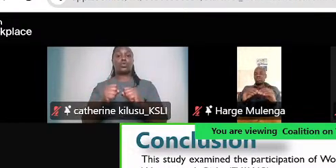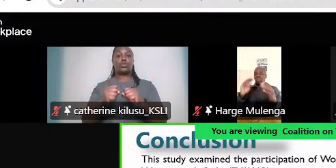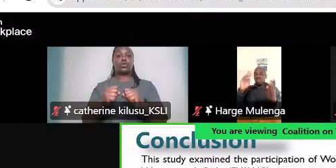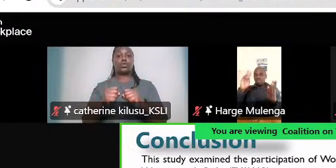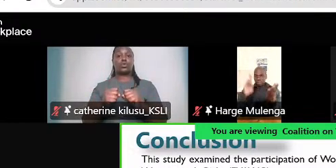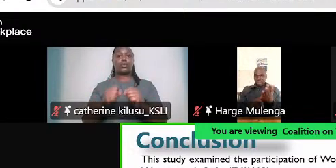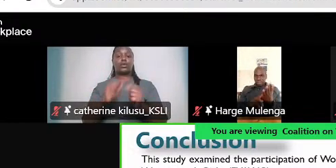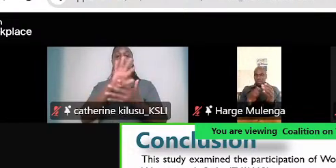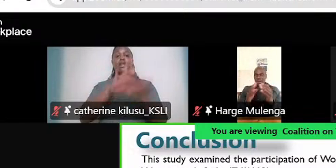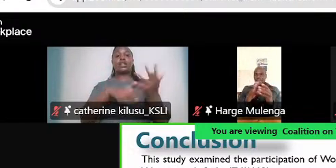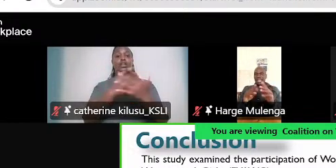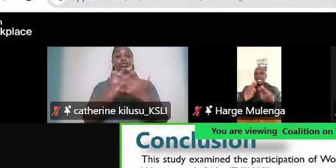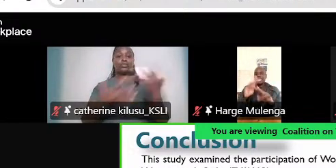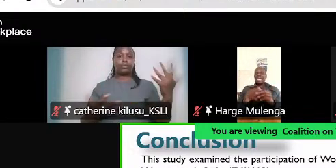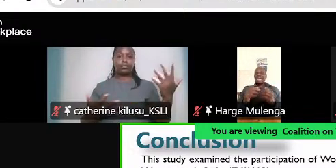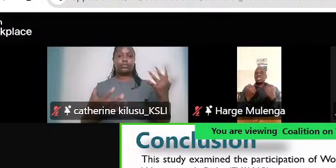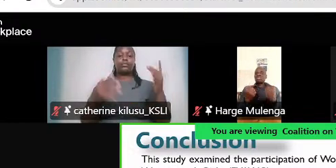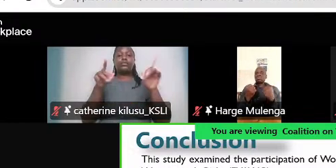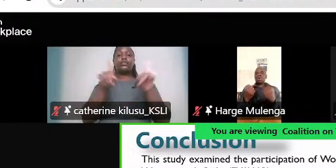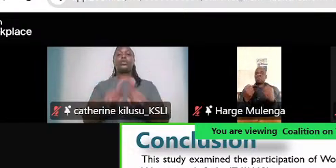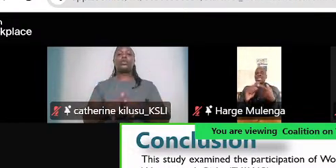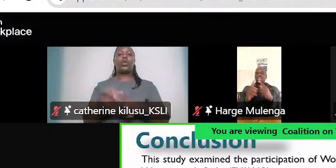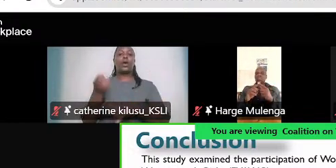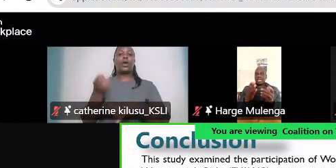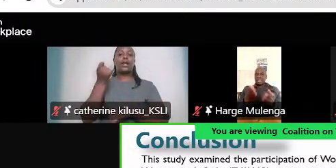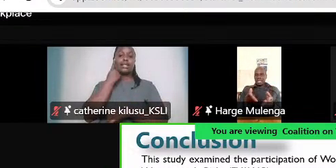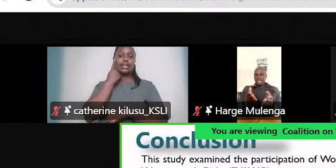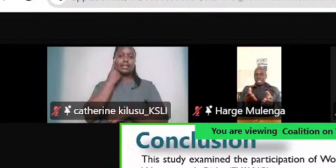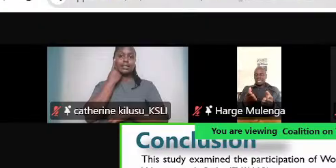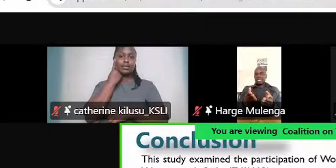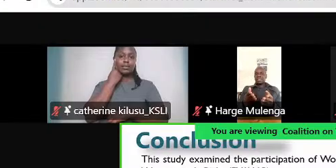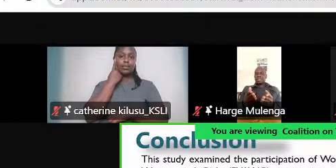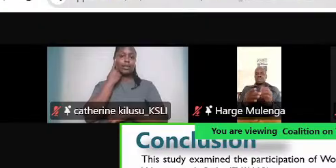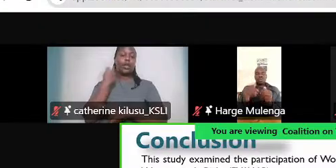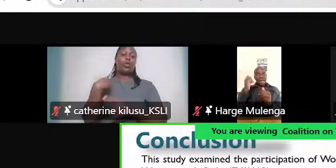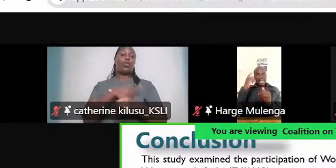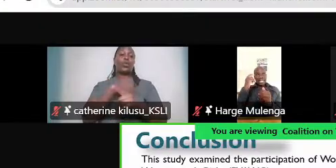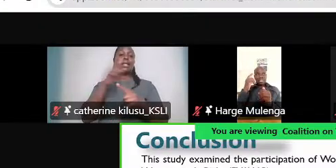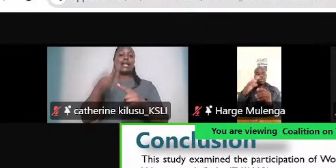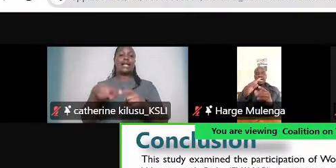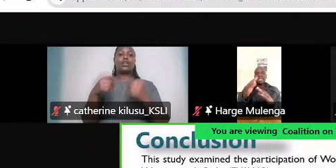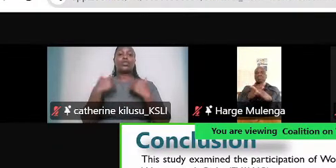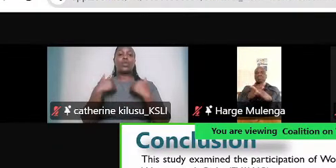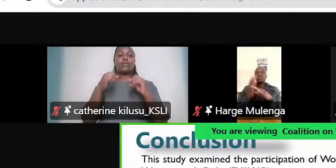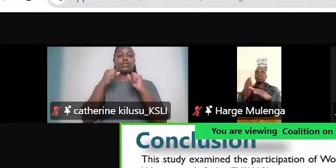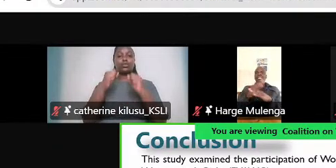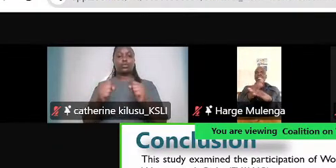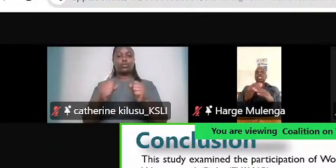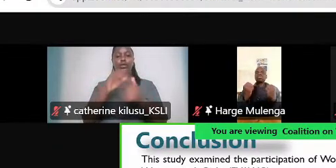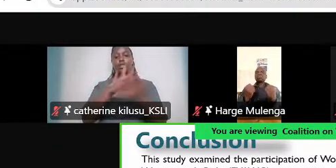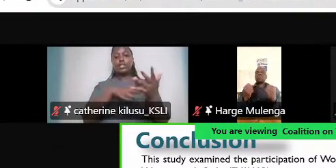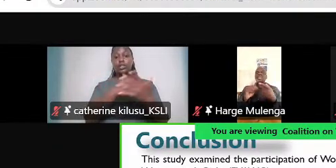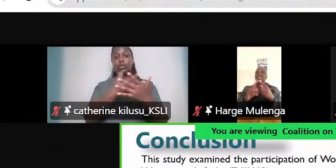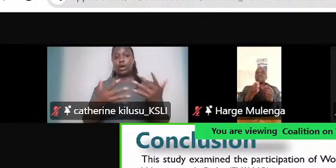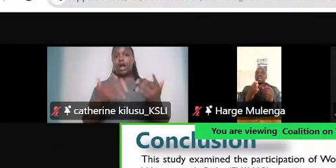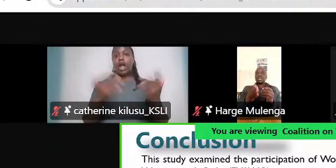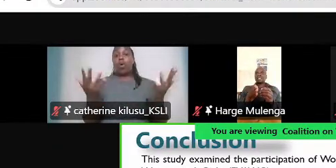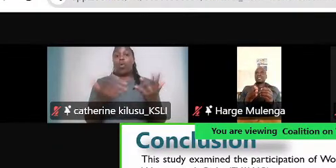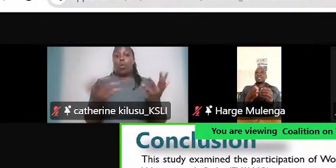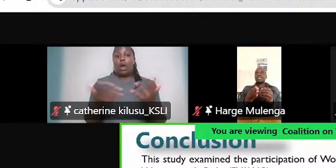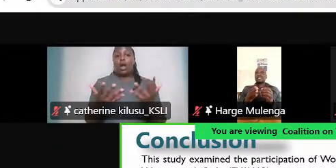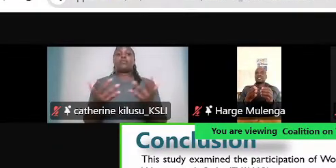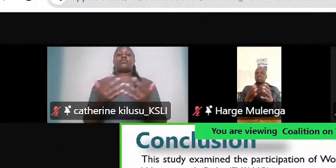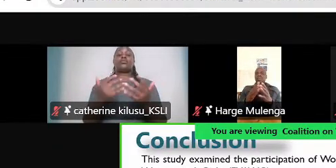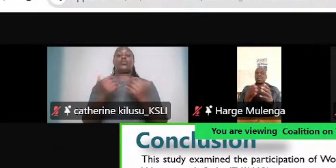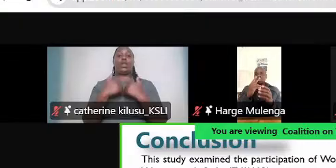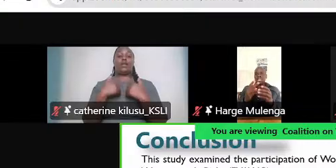network and understanding, build a strong network within the movement where there is economic empowerment and